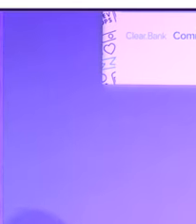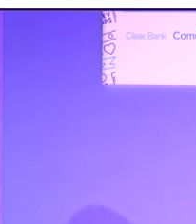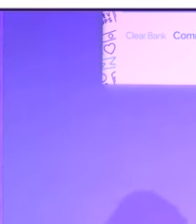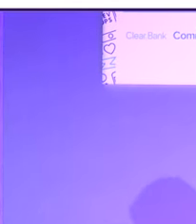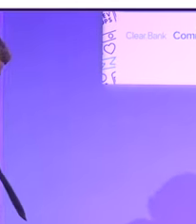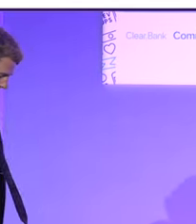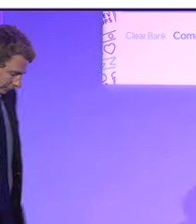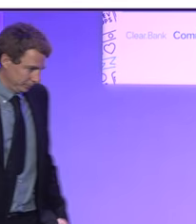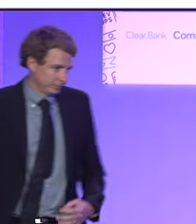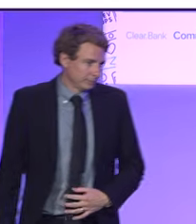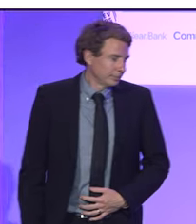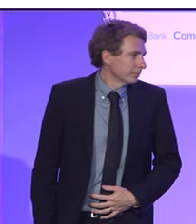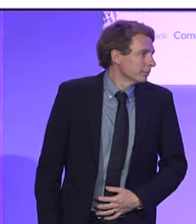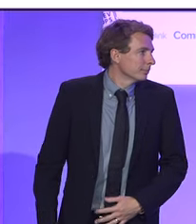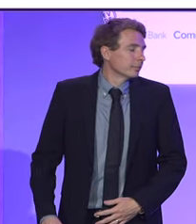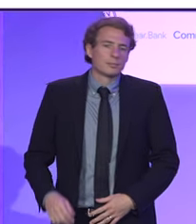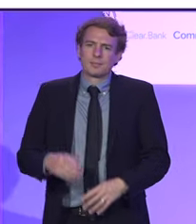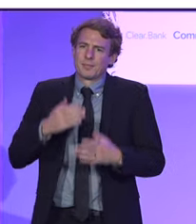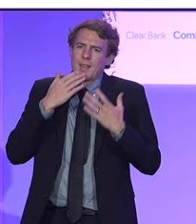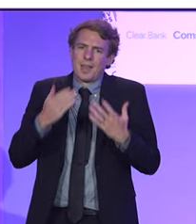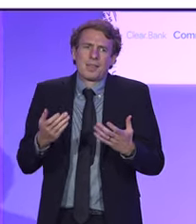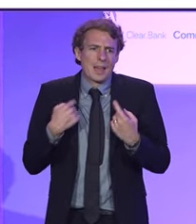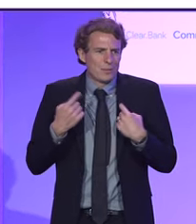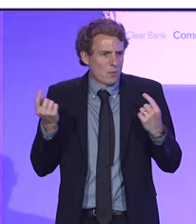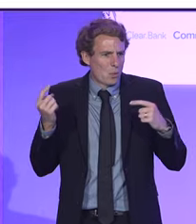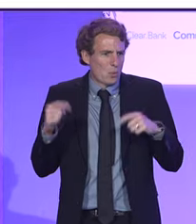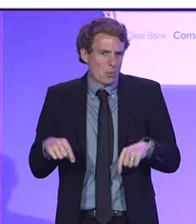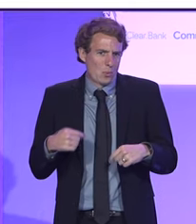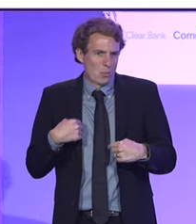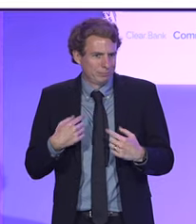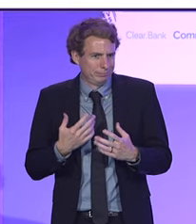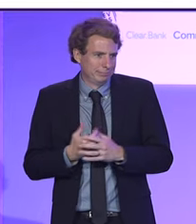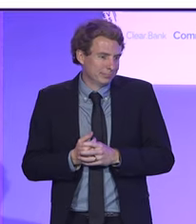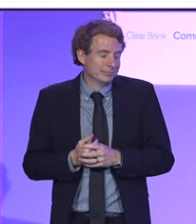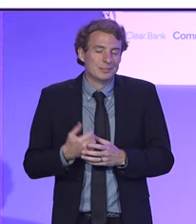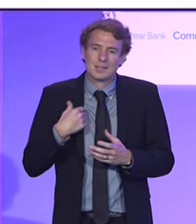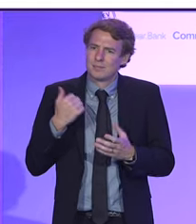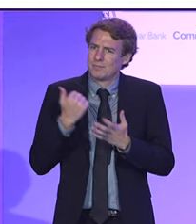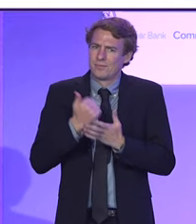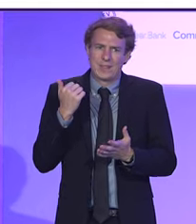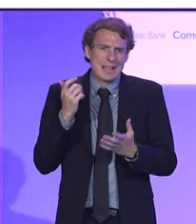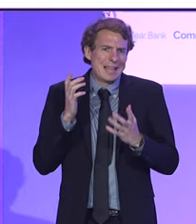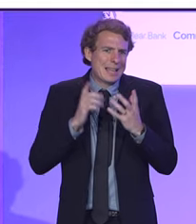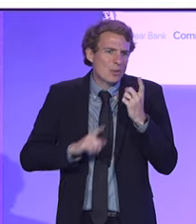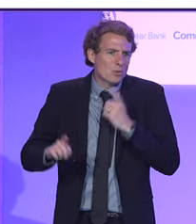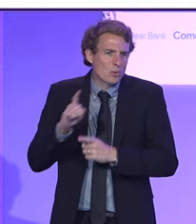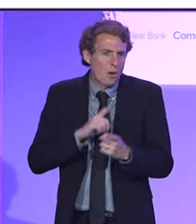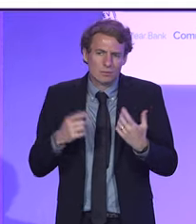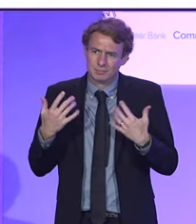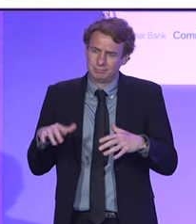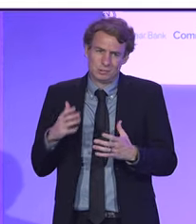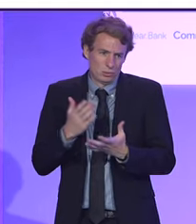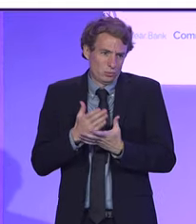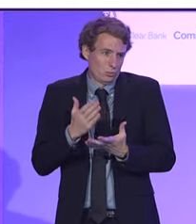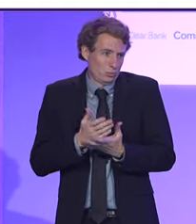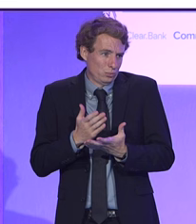lot for having me here. Thanks a lot for being here. This is a great conference. The organization is spotless, really. It's really